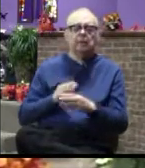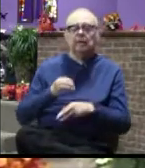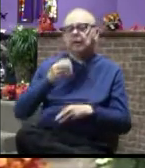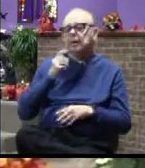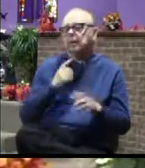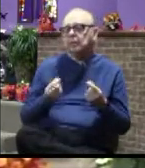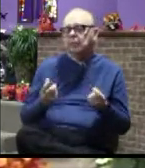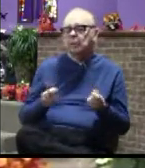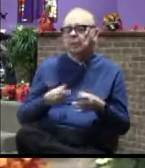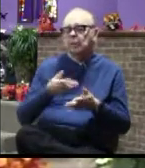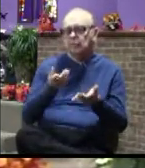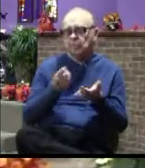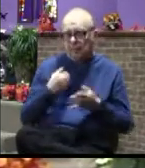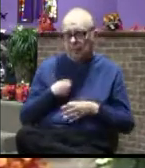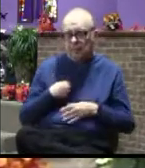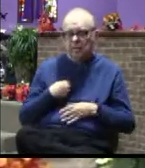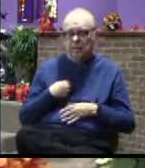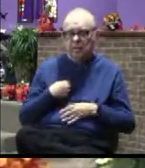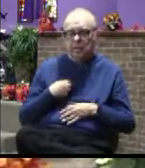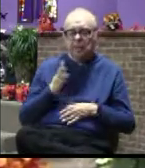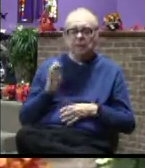and what he did was he wanted you and I to be perfect